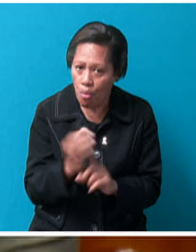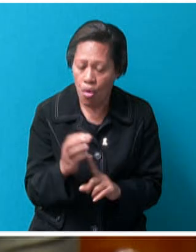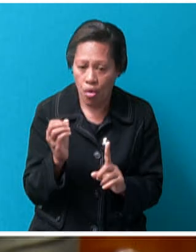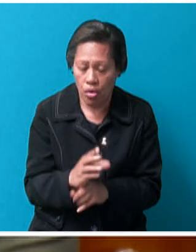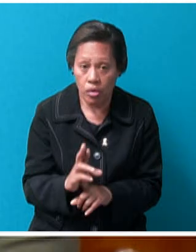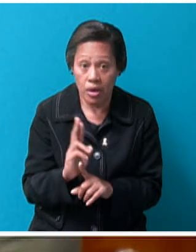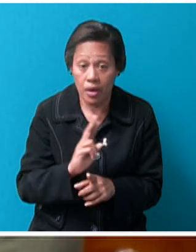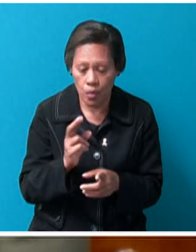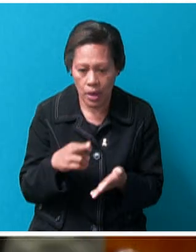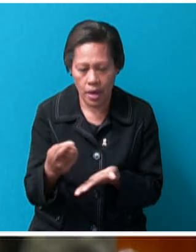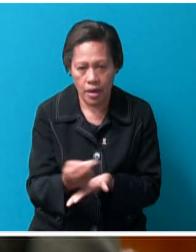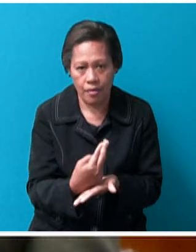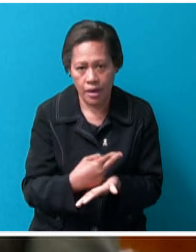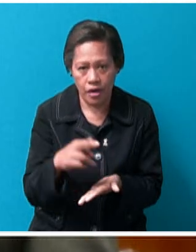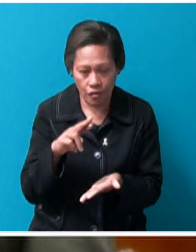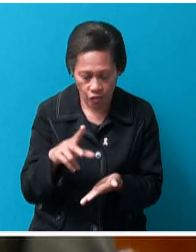for the state.